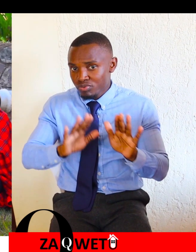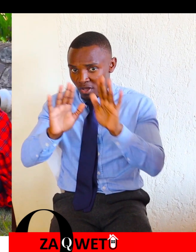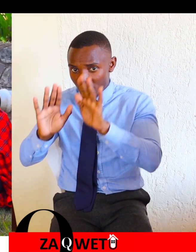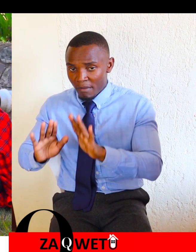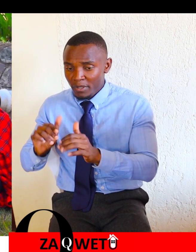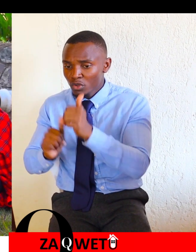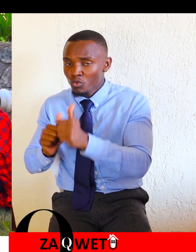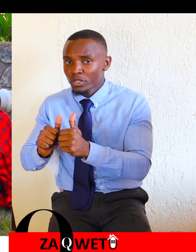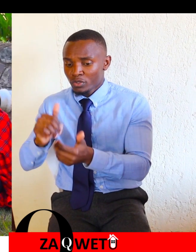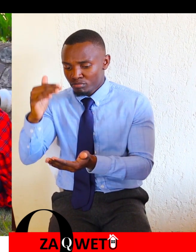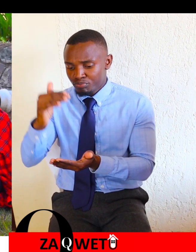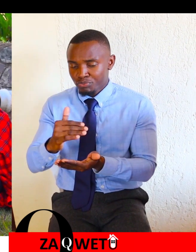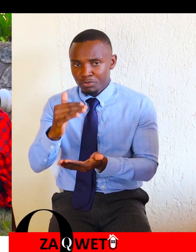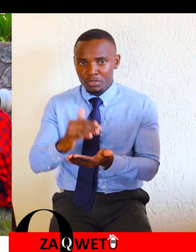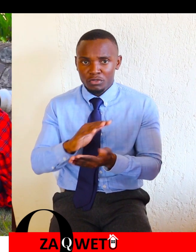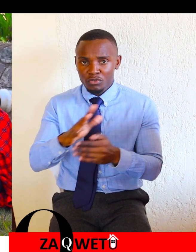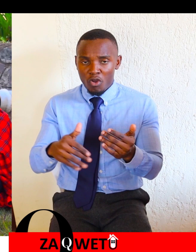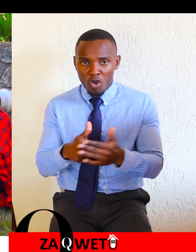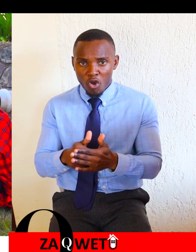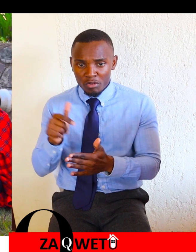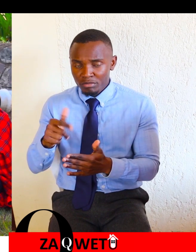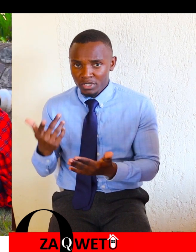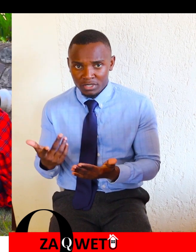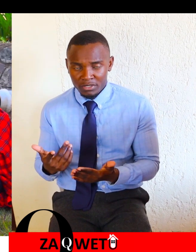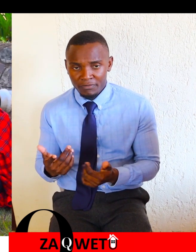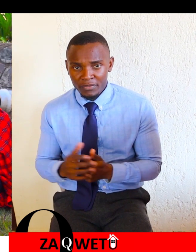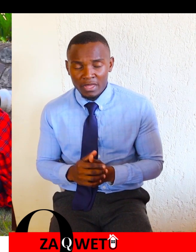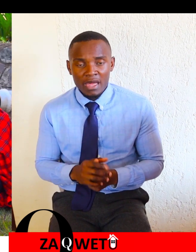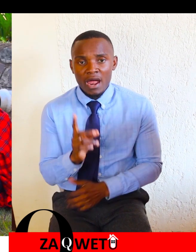campaigns that will be cut down.